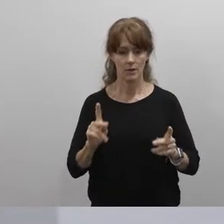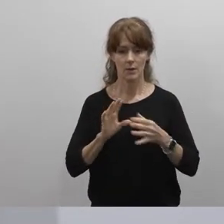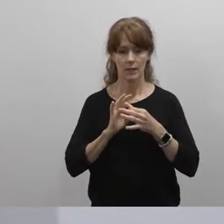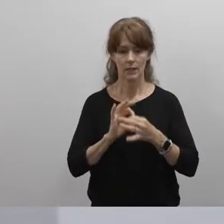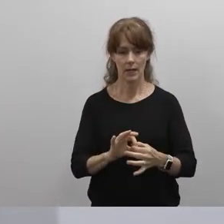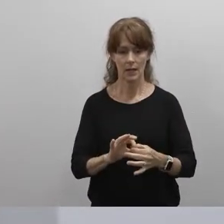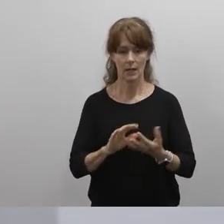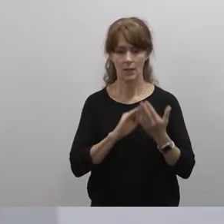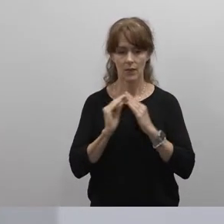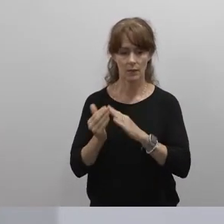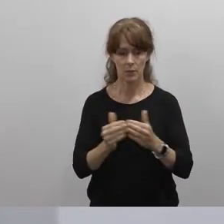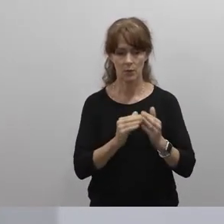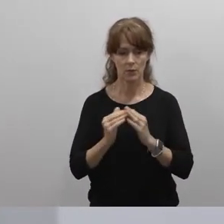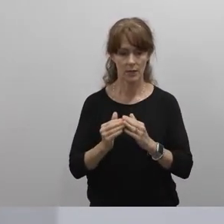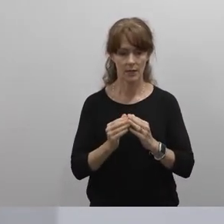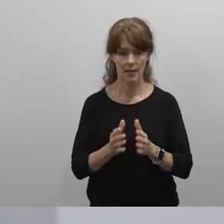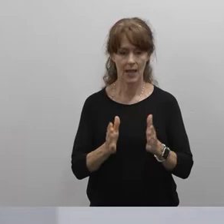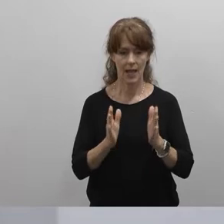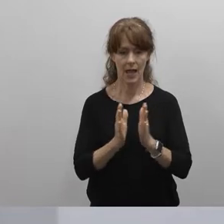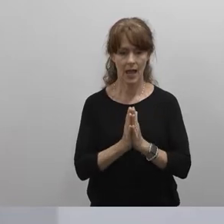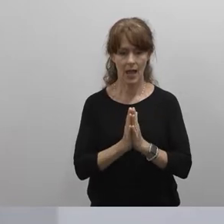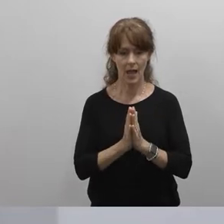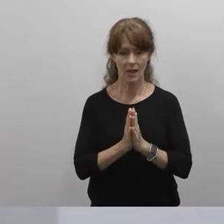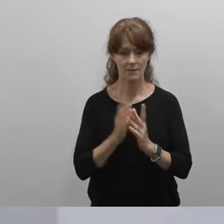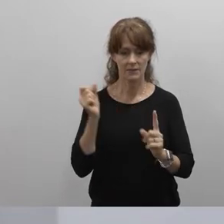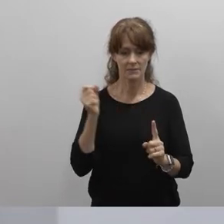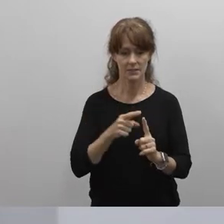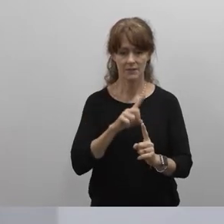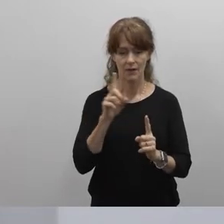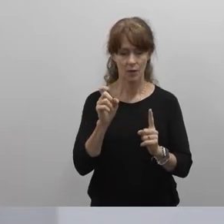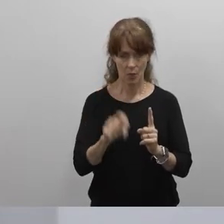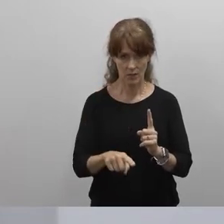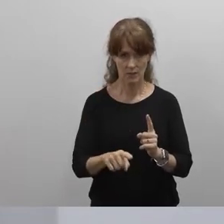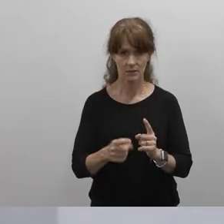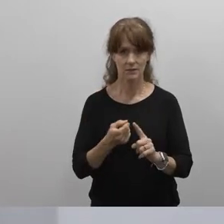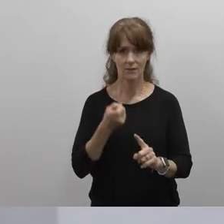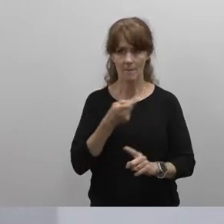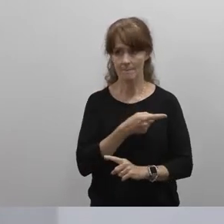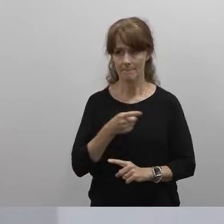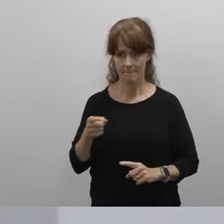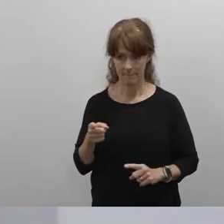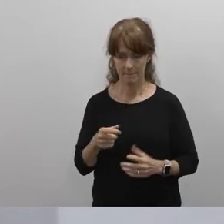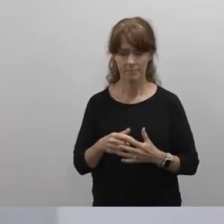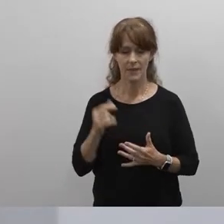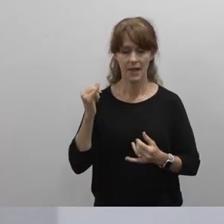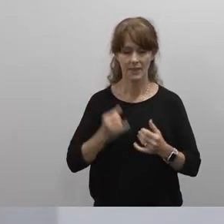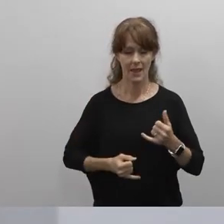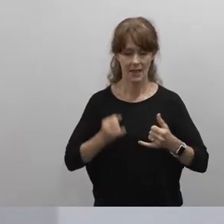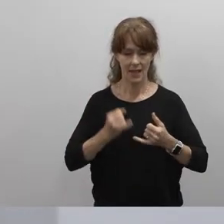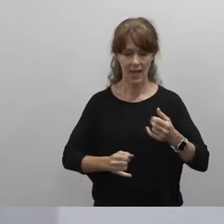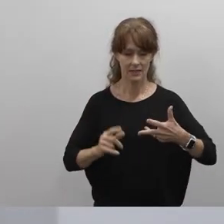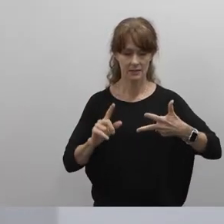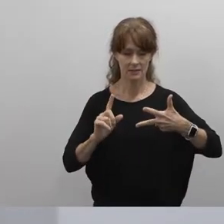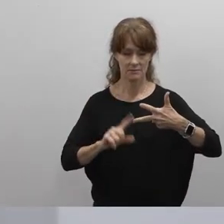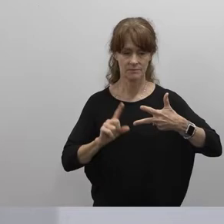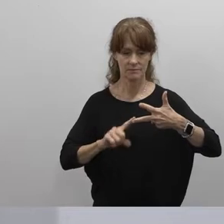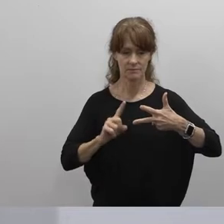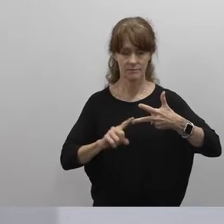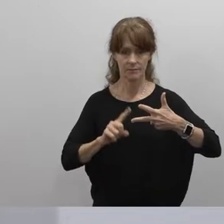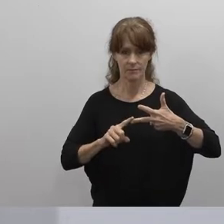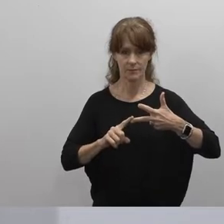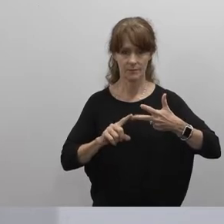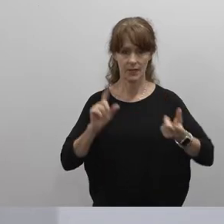with the community and ask some specific questions of them. And then lastly, we are in the process of